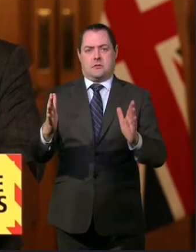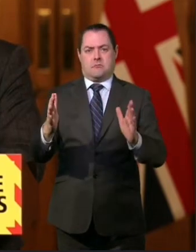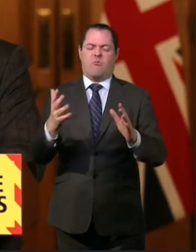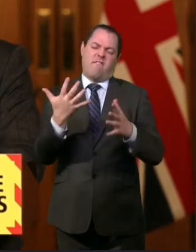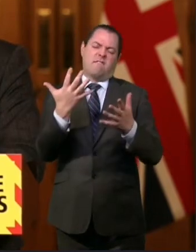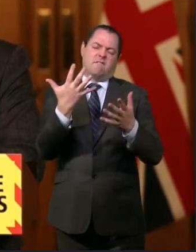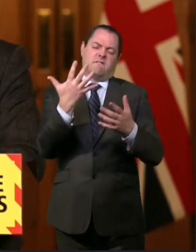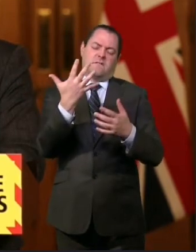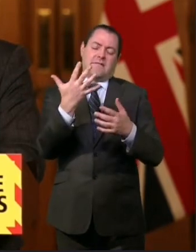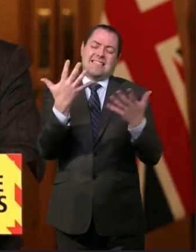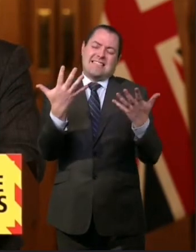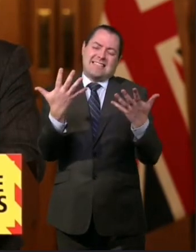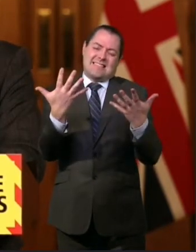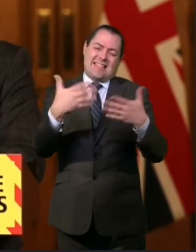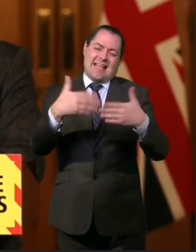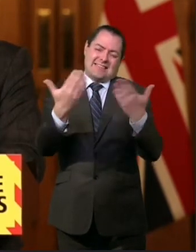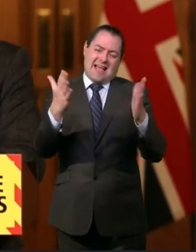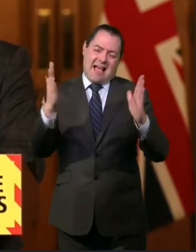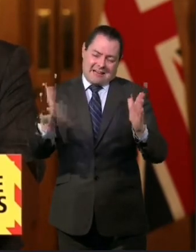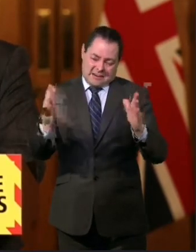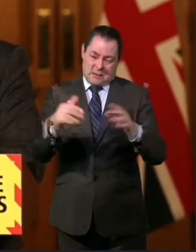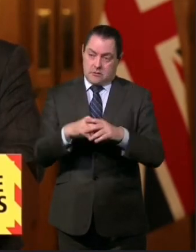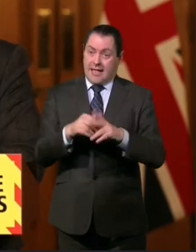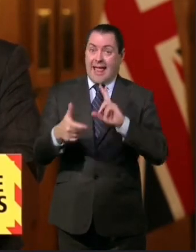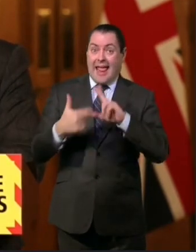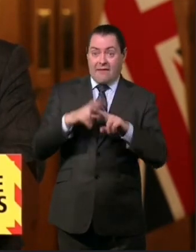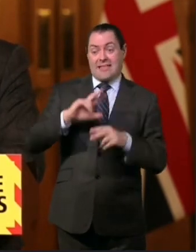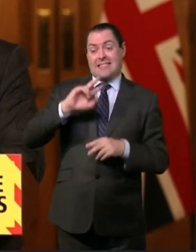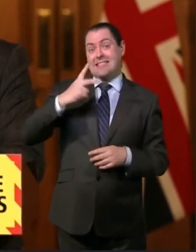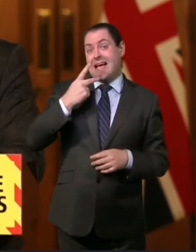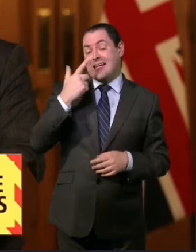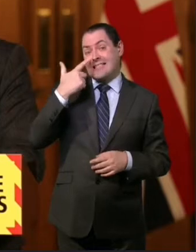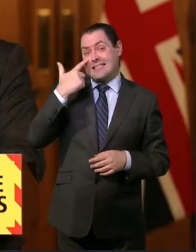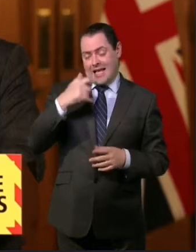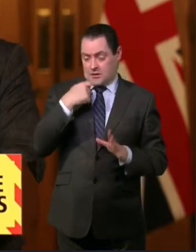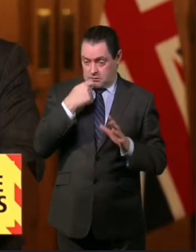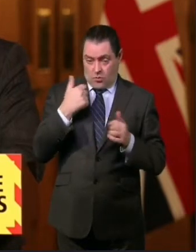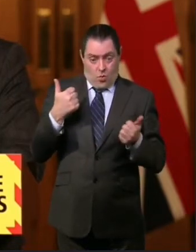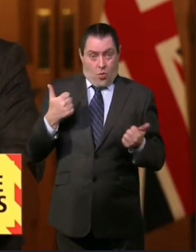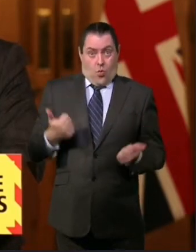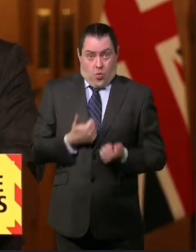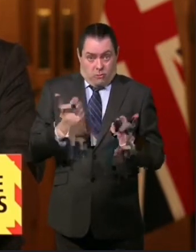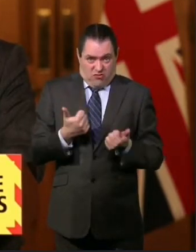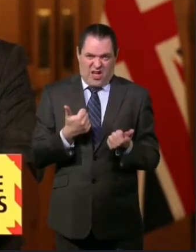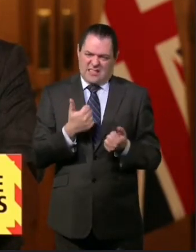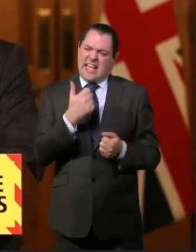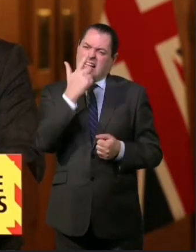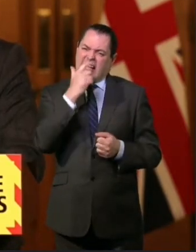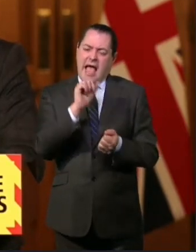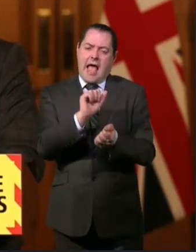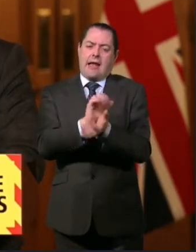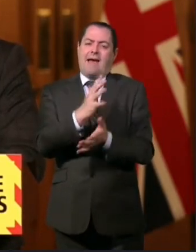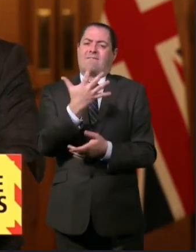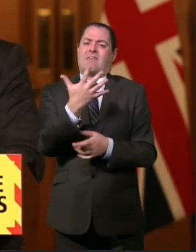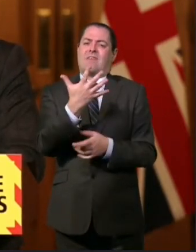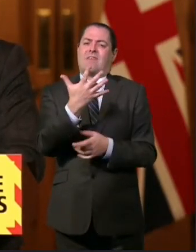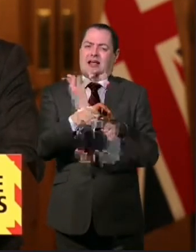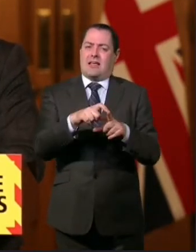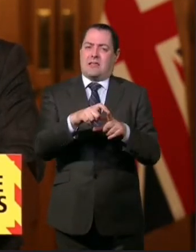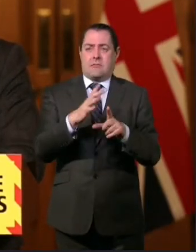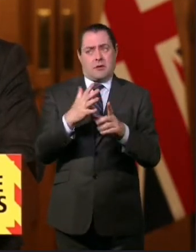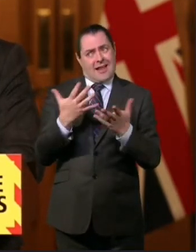some pretty rigorous measures to ensure that people do in fact quarantine. And I really don't rule out that we may need to